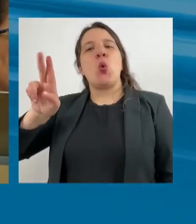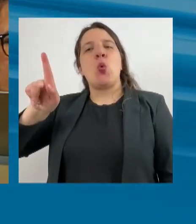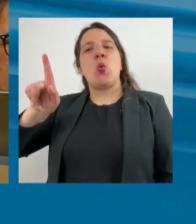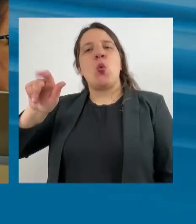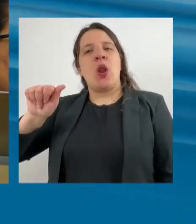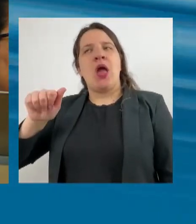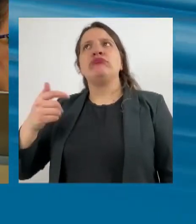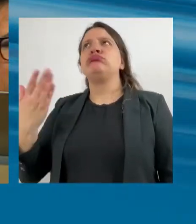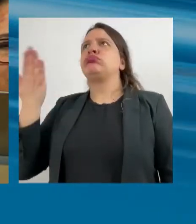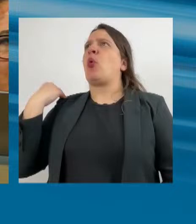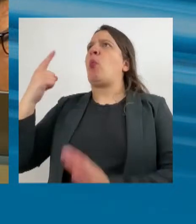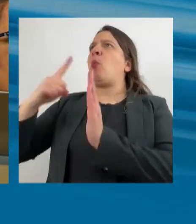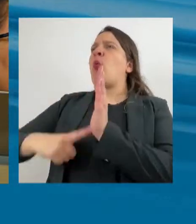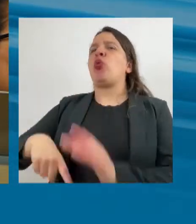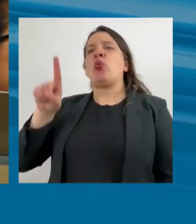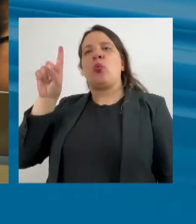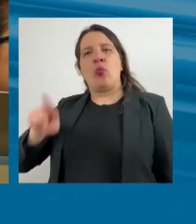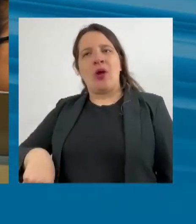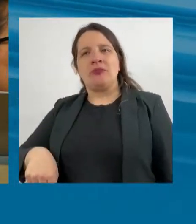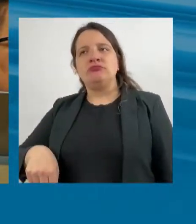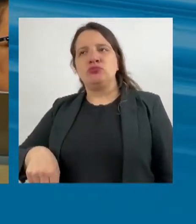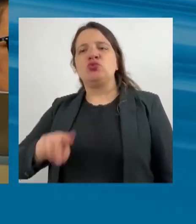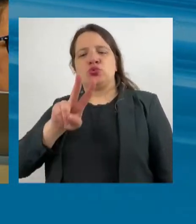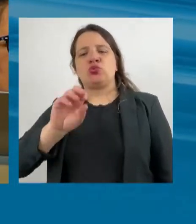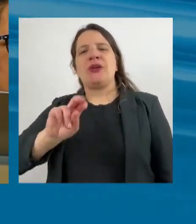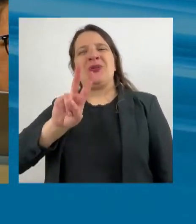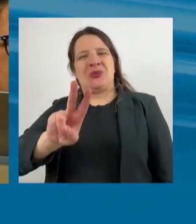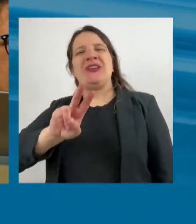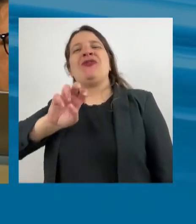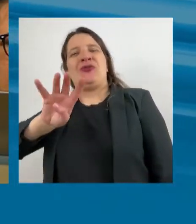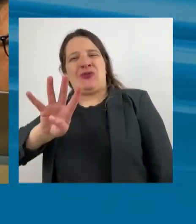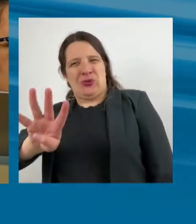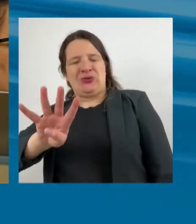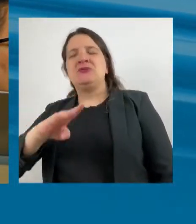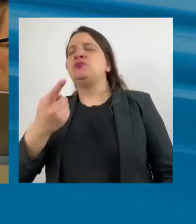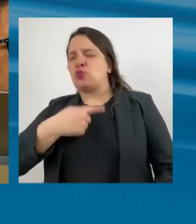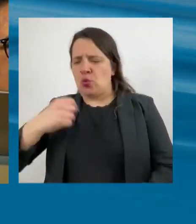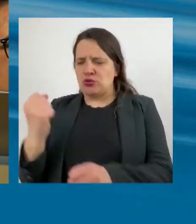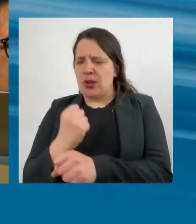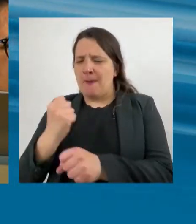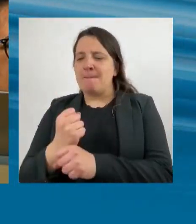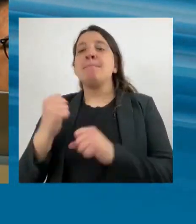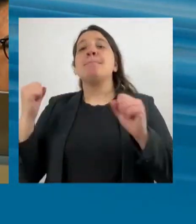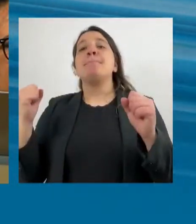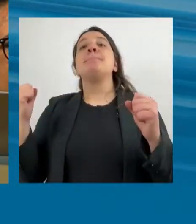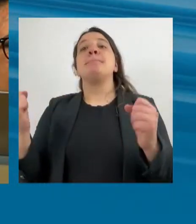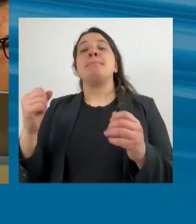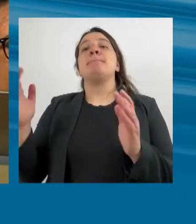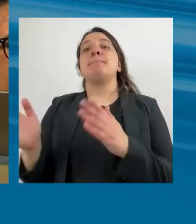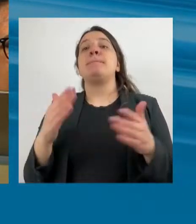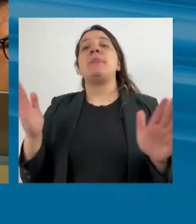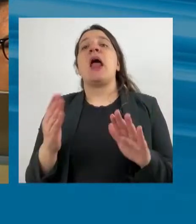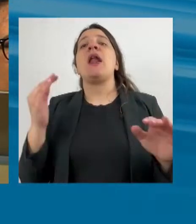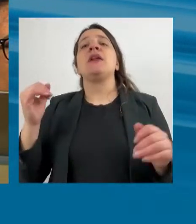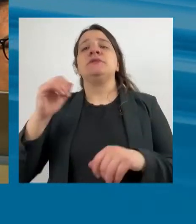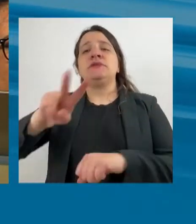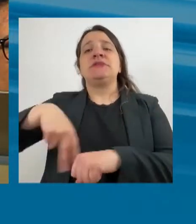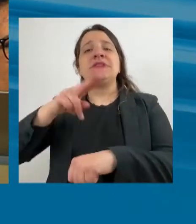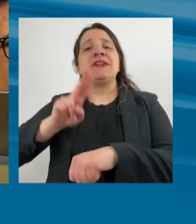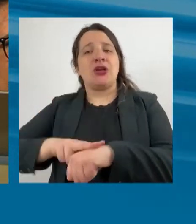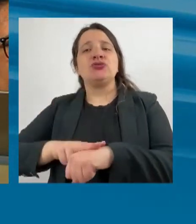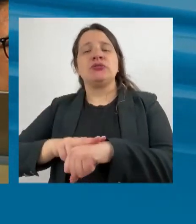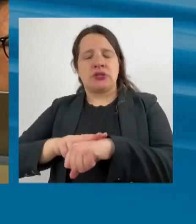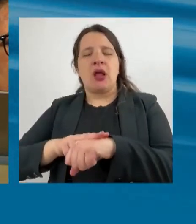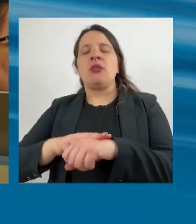starting with the administration of President Lula last year, through the building of a care policy, a national care